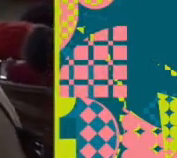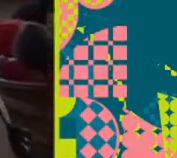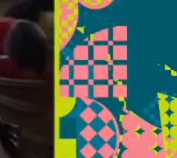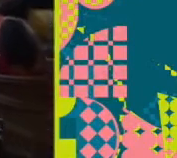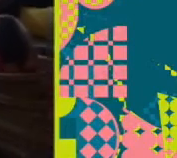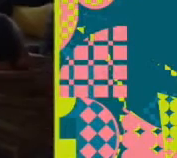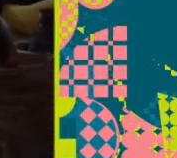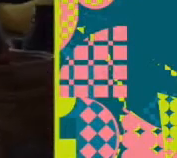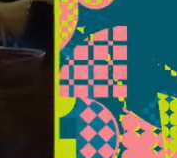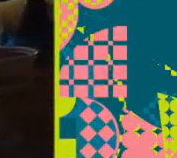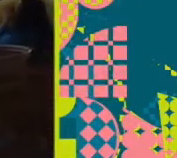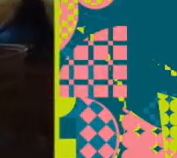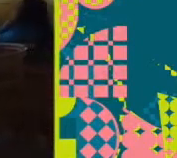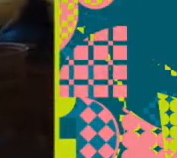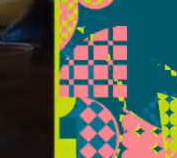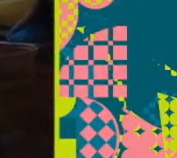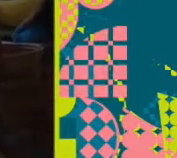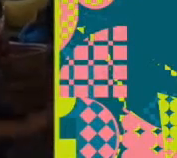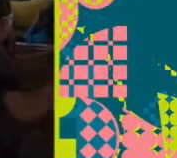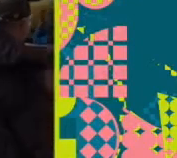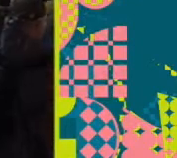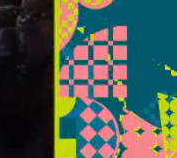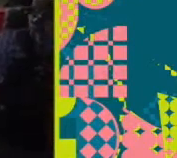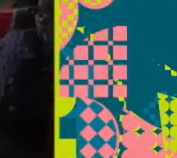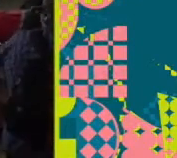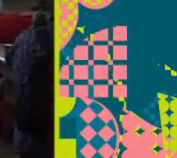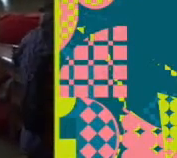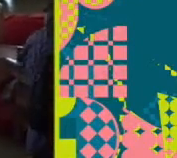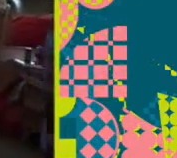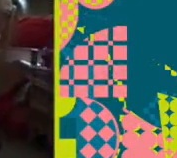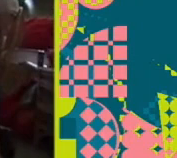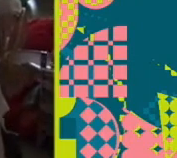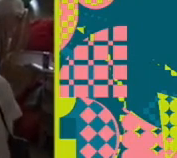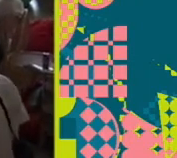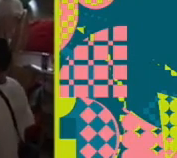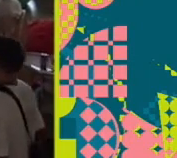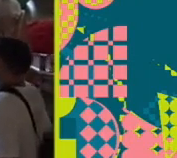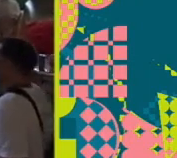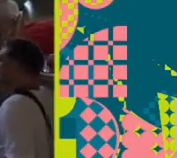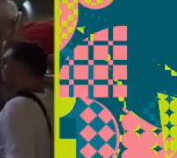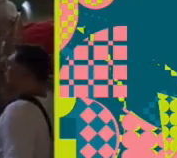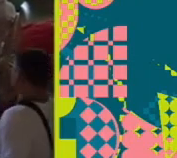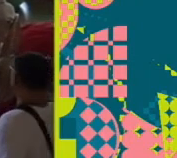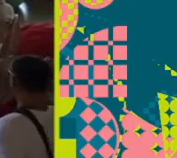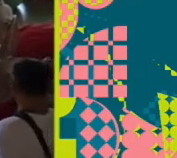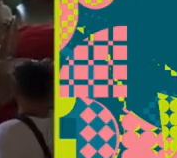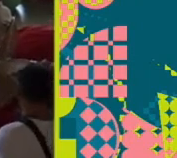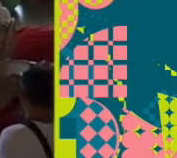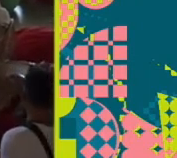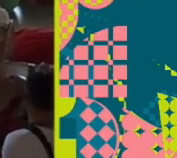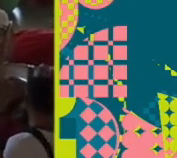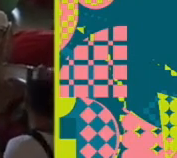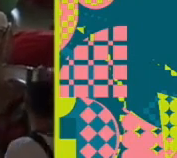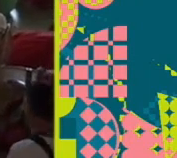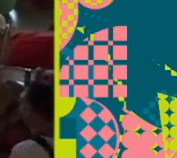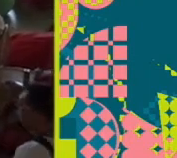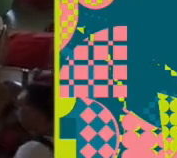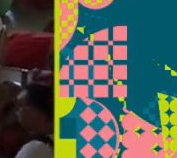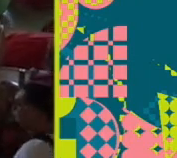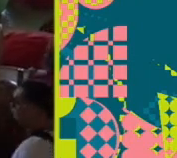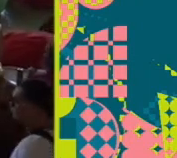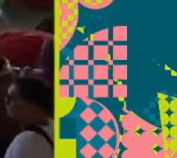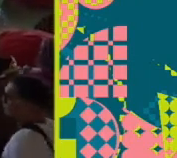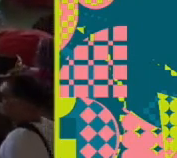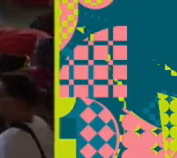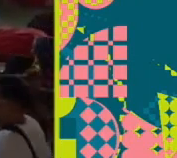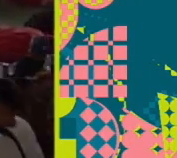Suksma. I would love to be able to play dance, a Balinese dance. You can learn. It's never too late to learn, right?